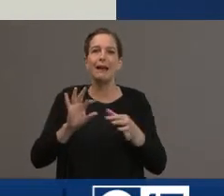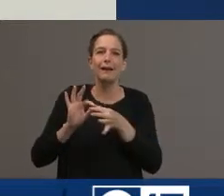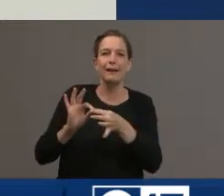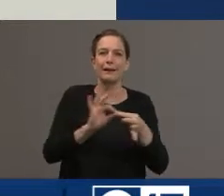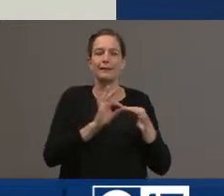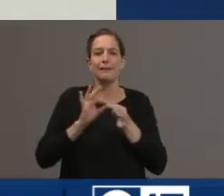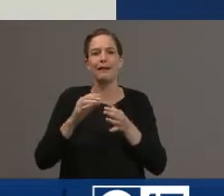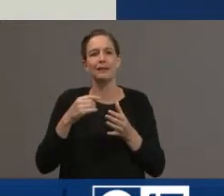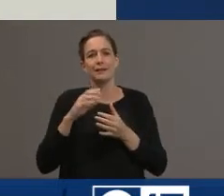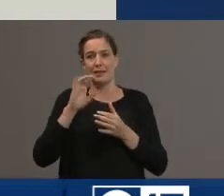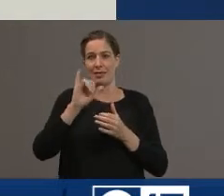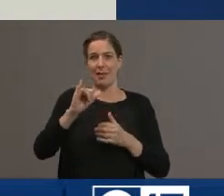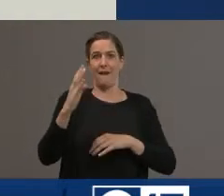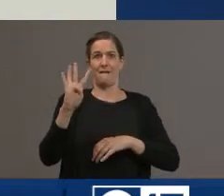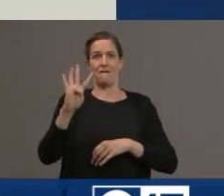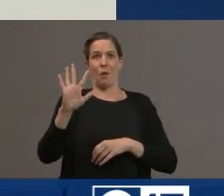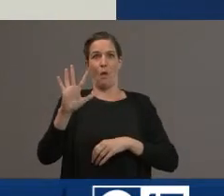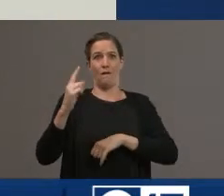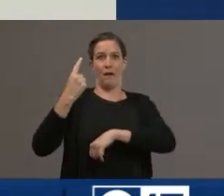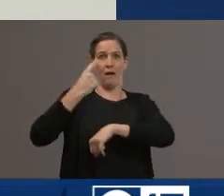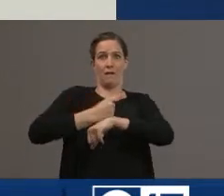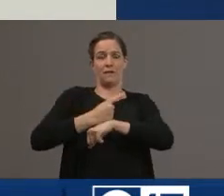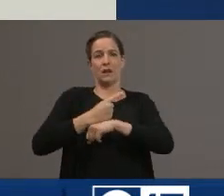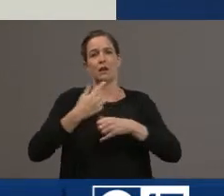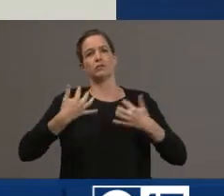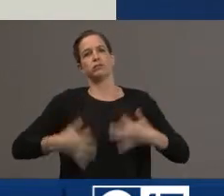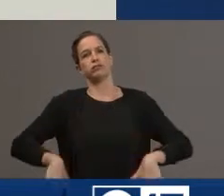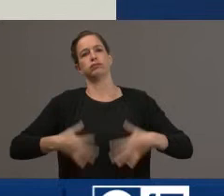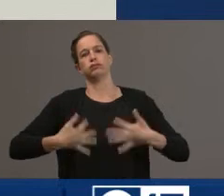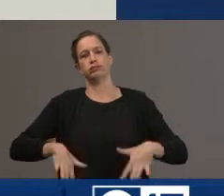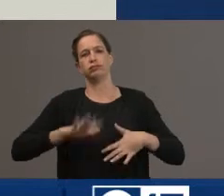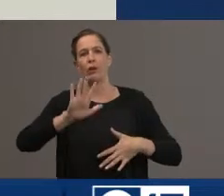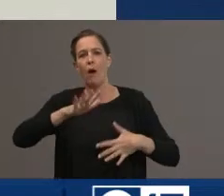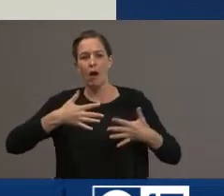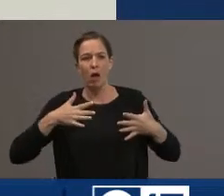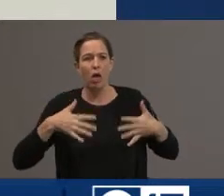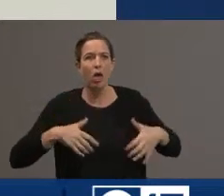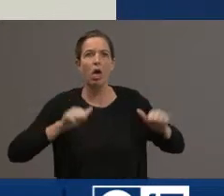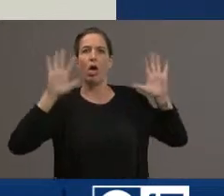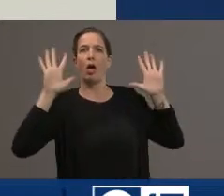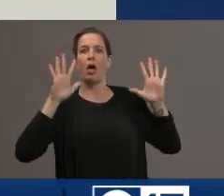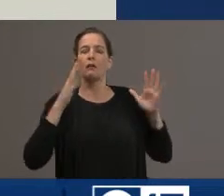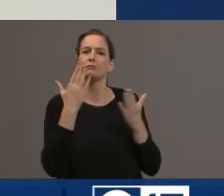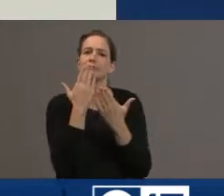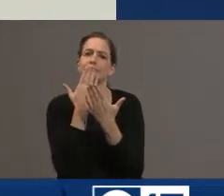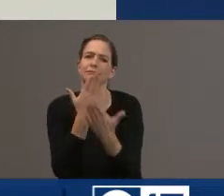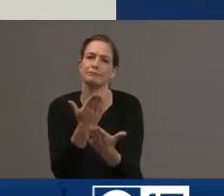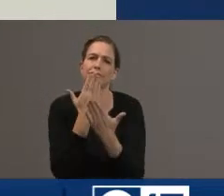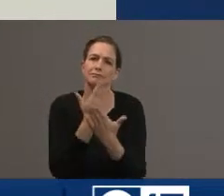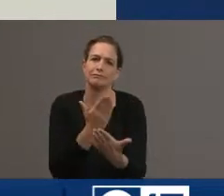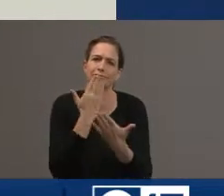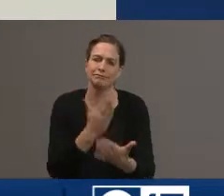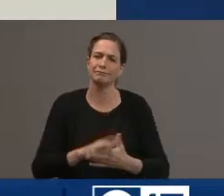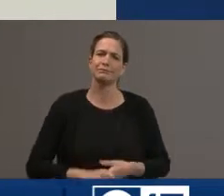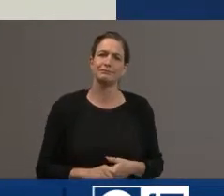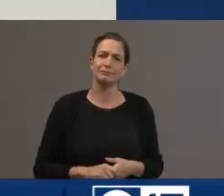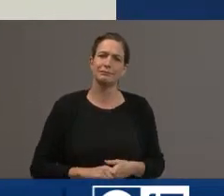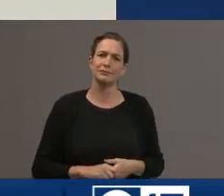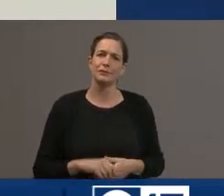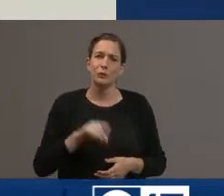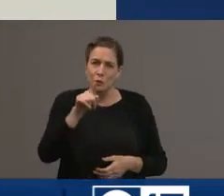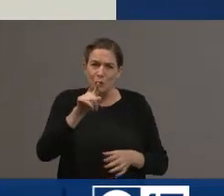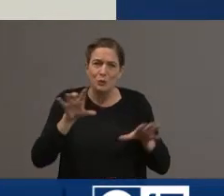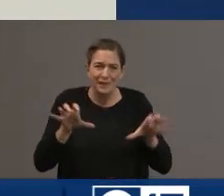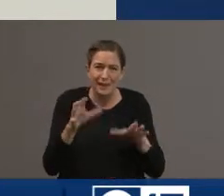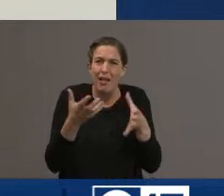did much to slow this spread, to allow us to prepare in every way for what would be our time